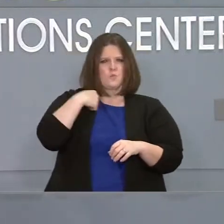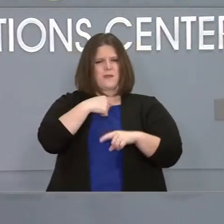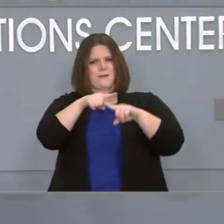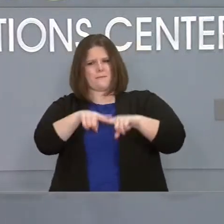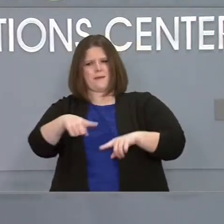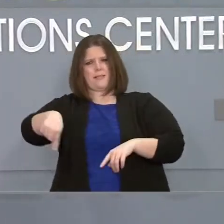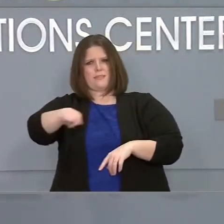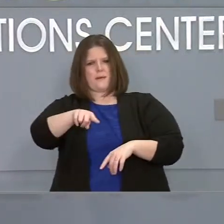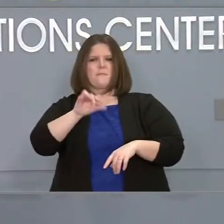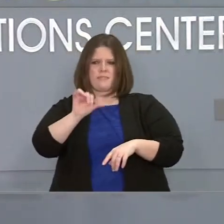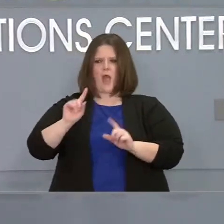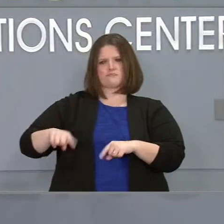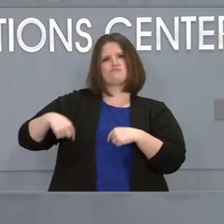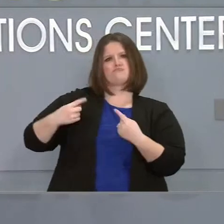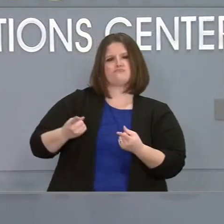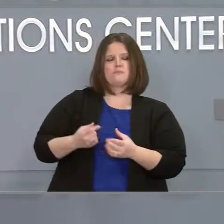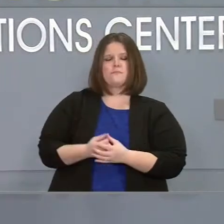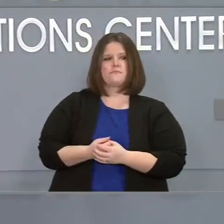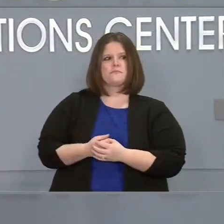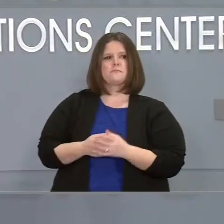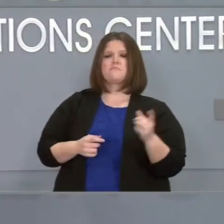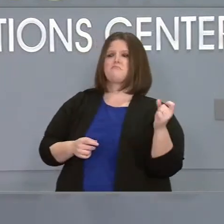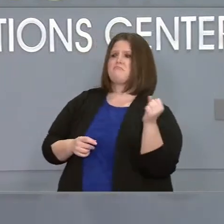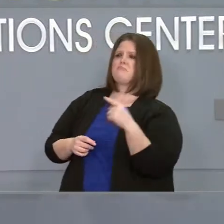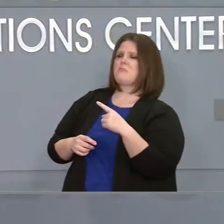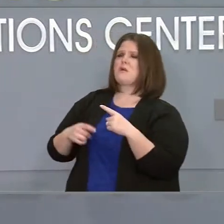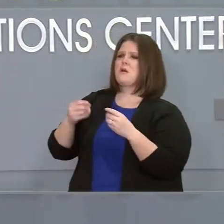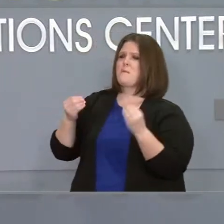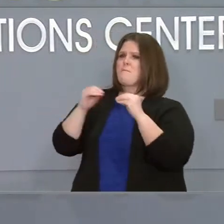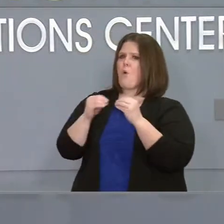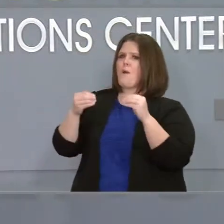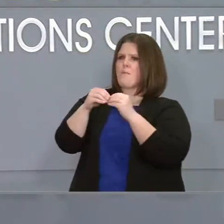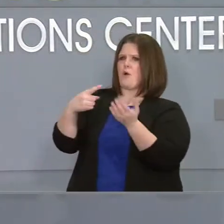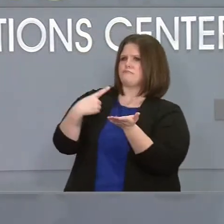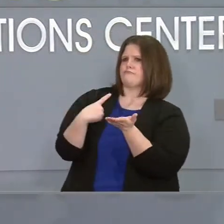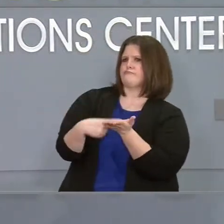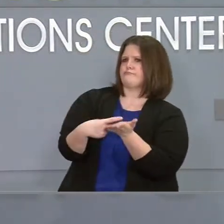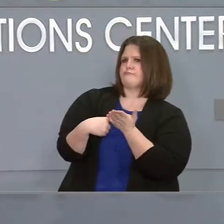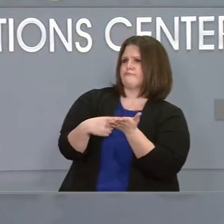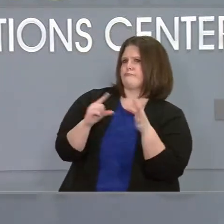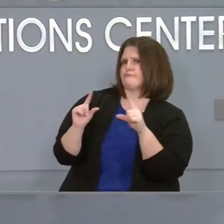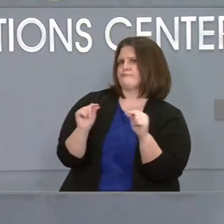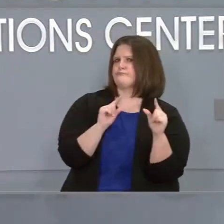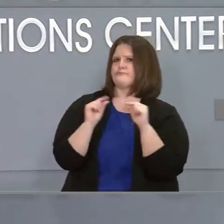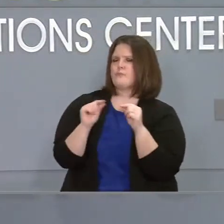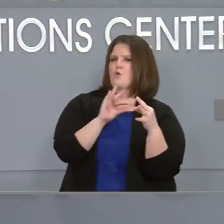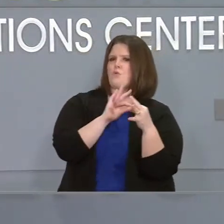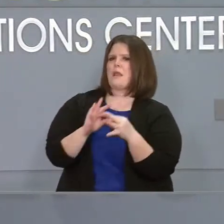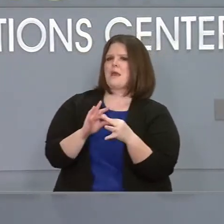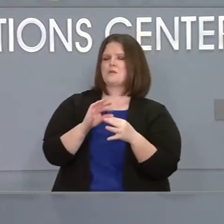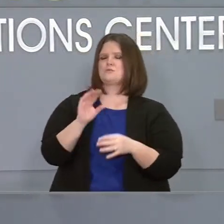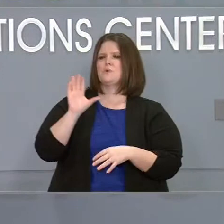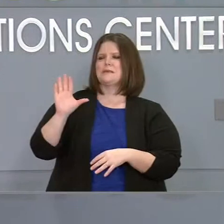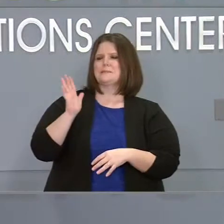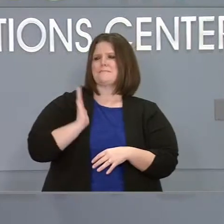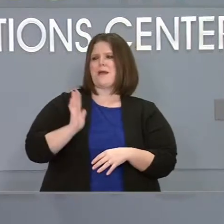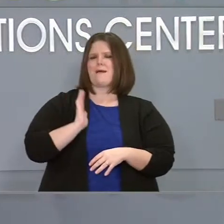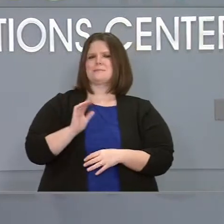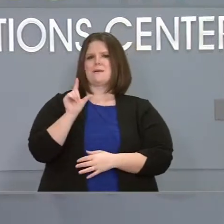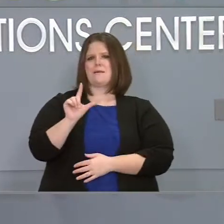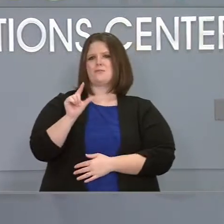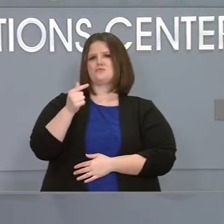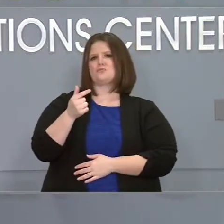There's been increased talk about the lieutenant governor and some of his past anti-LGBTQ comments. You've